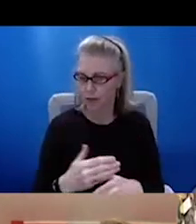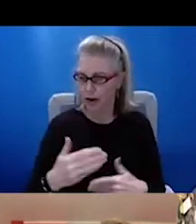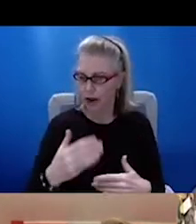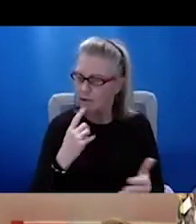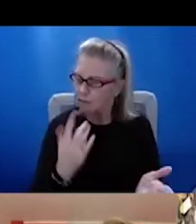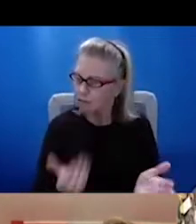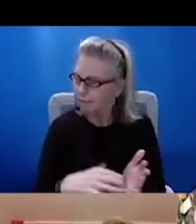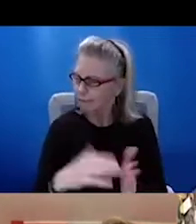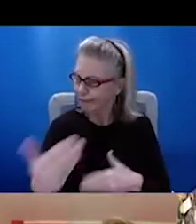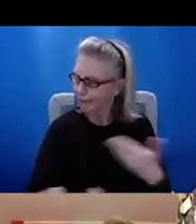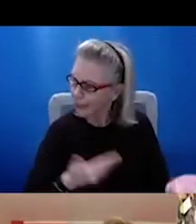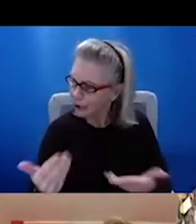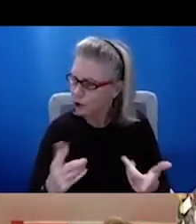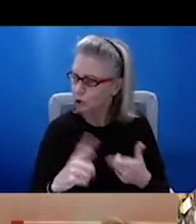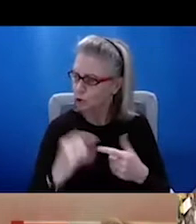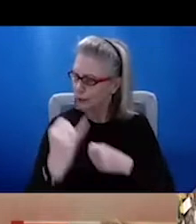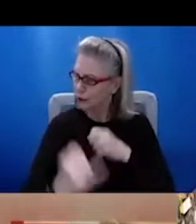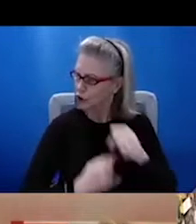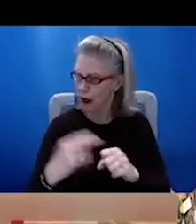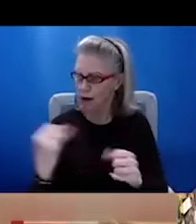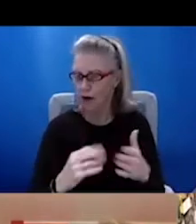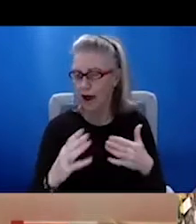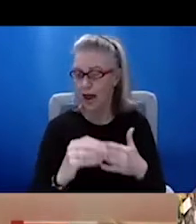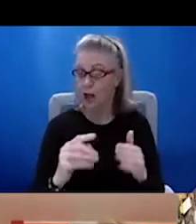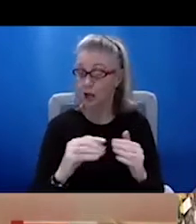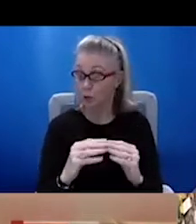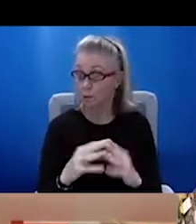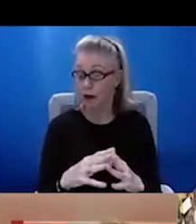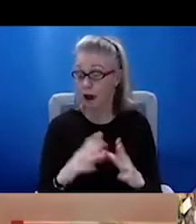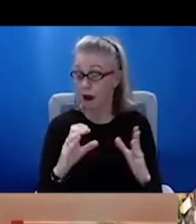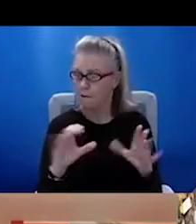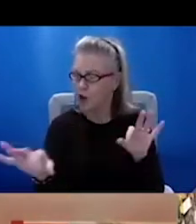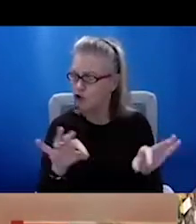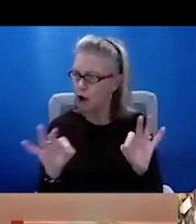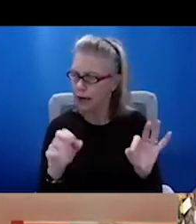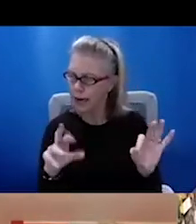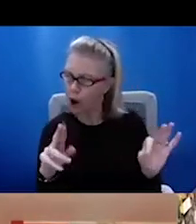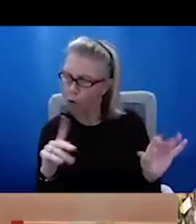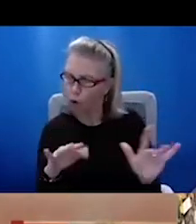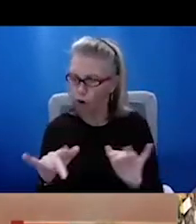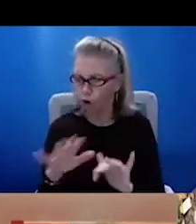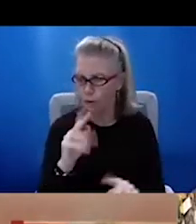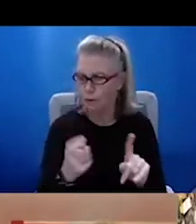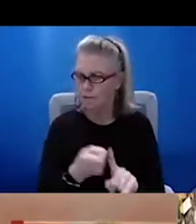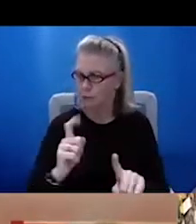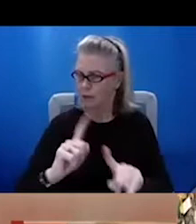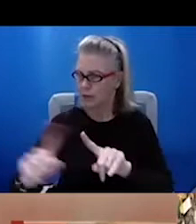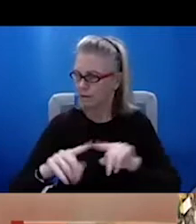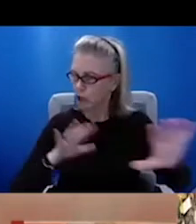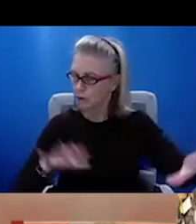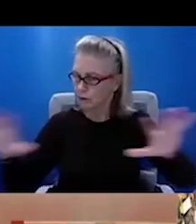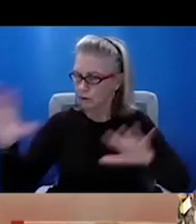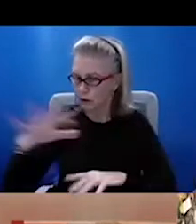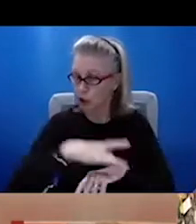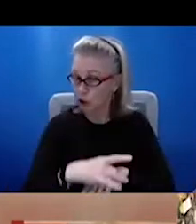international artists led to the emergence of a curated network of people from different geographies, now part of